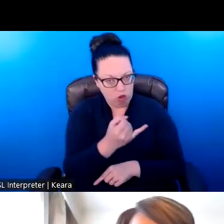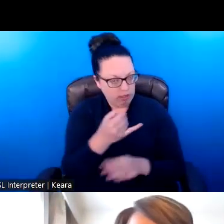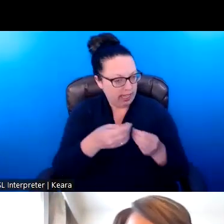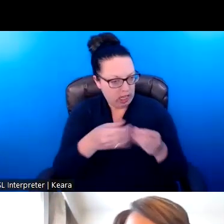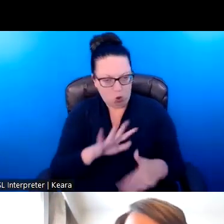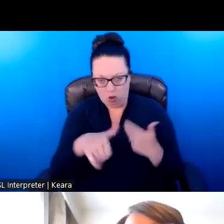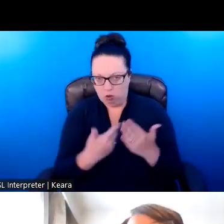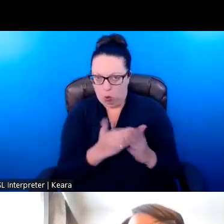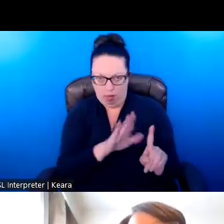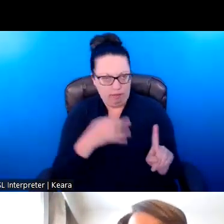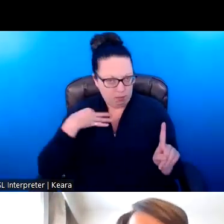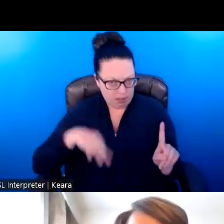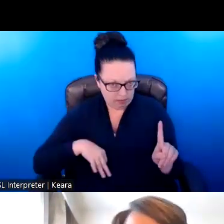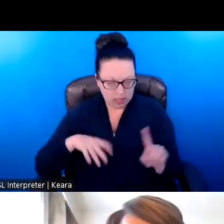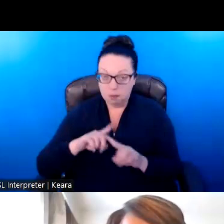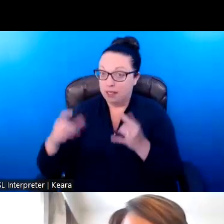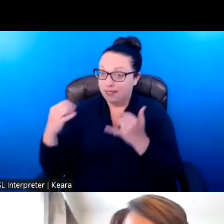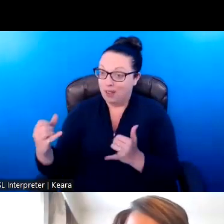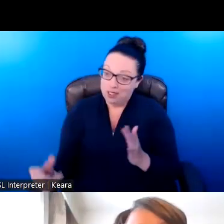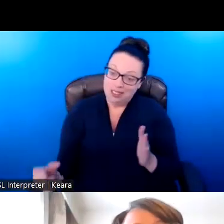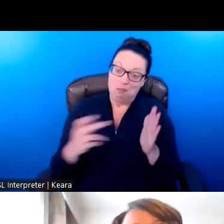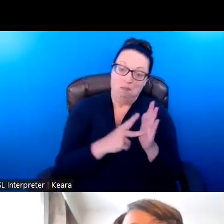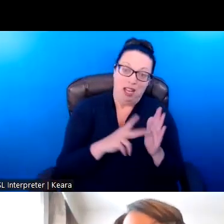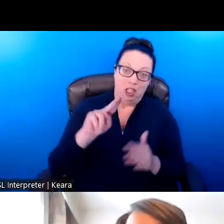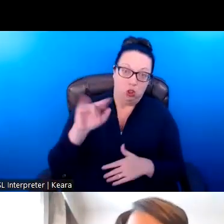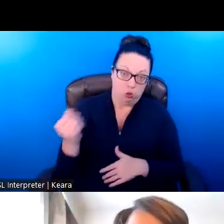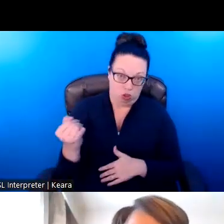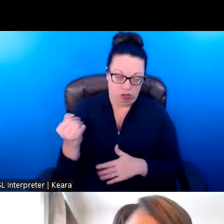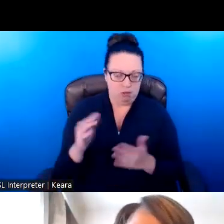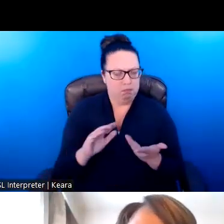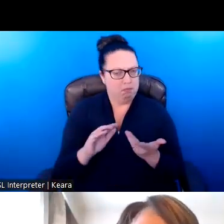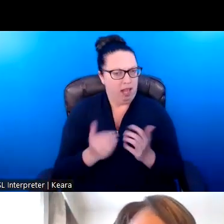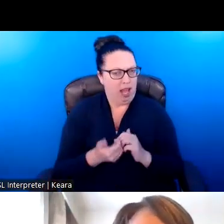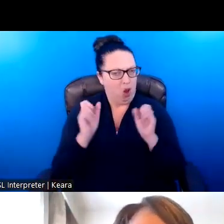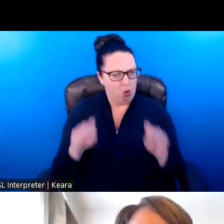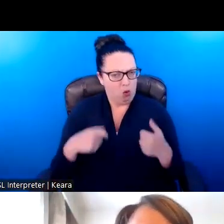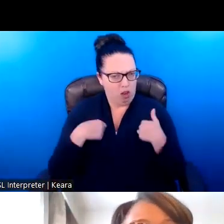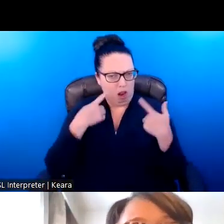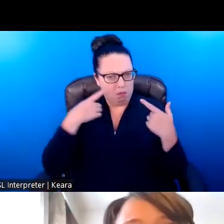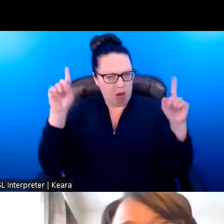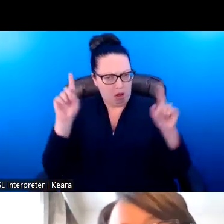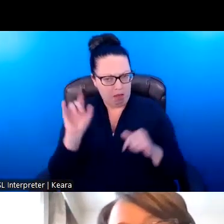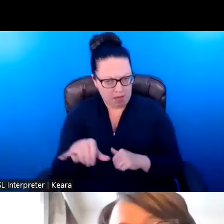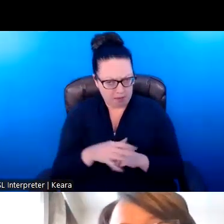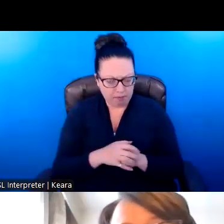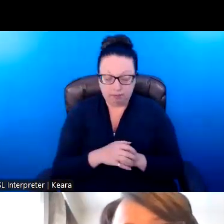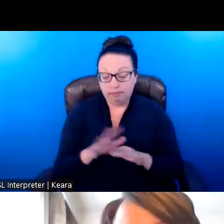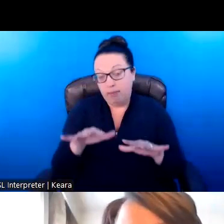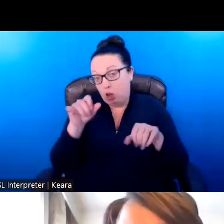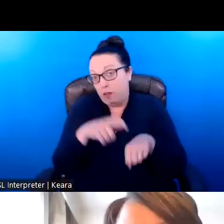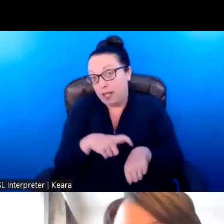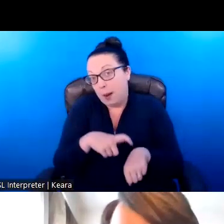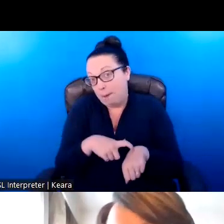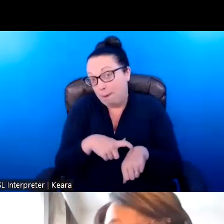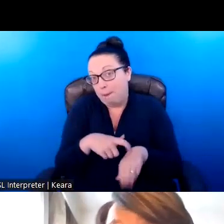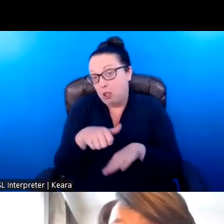those benefits. But now he's back in New Jersey. How was I able to accomplish that? I took the time to